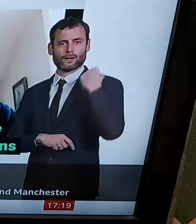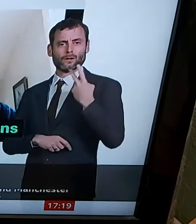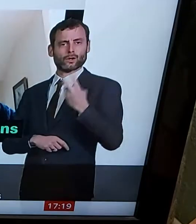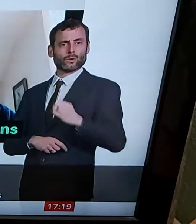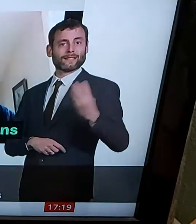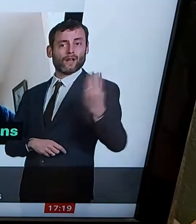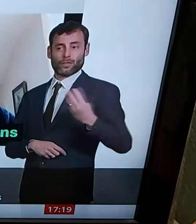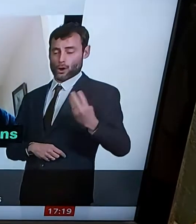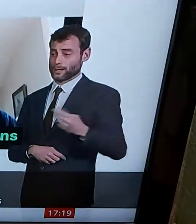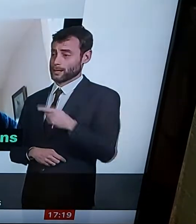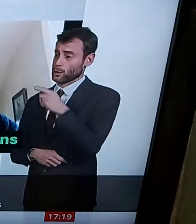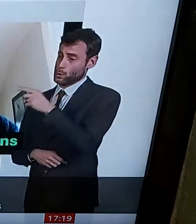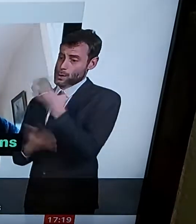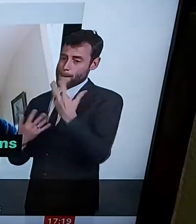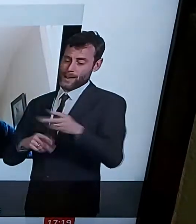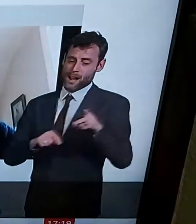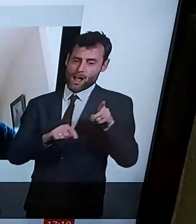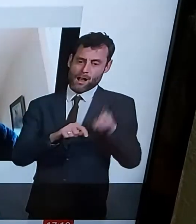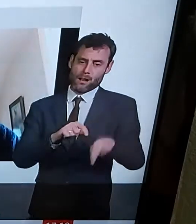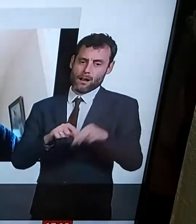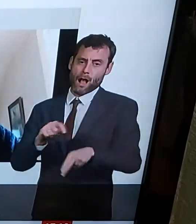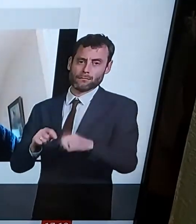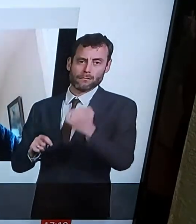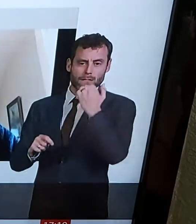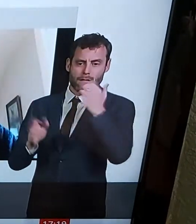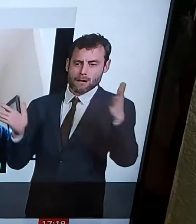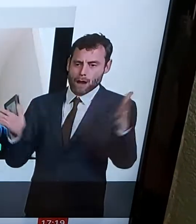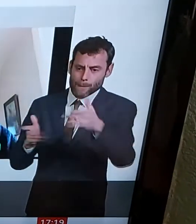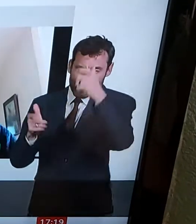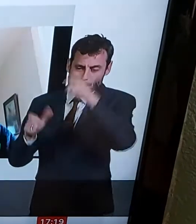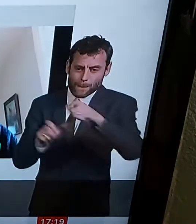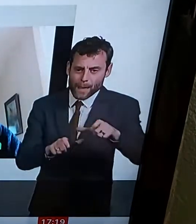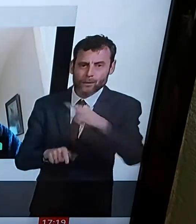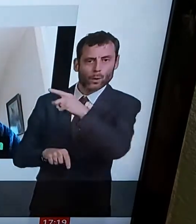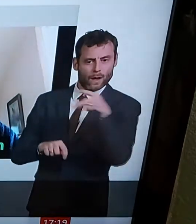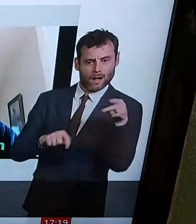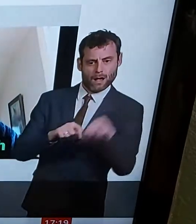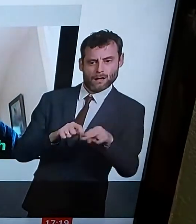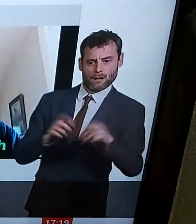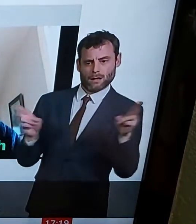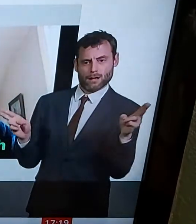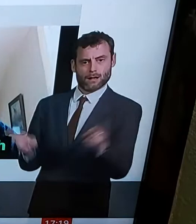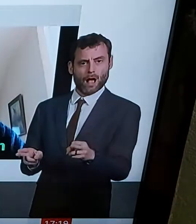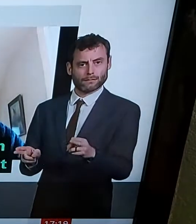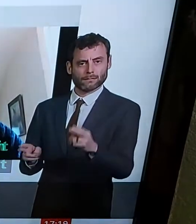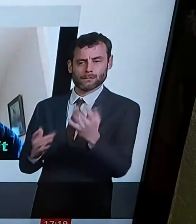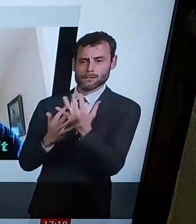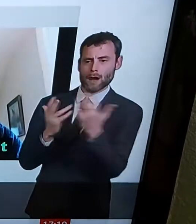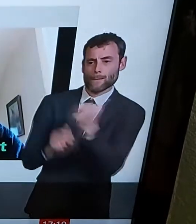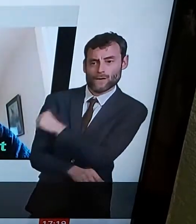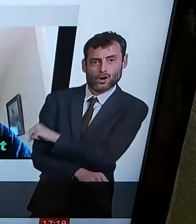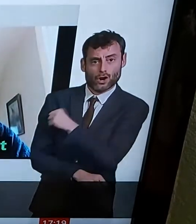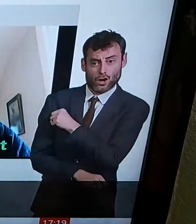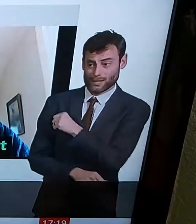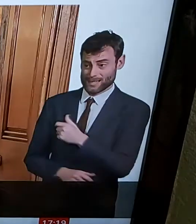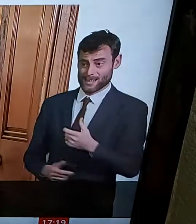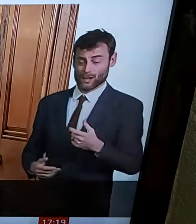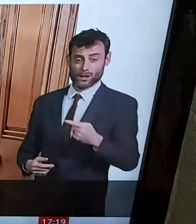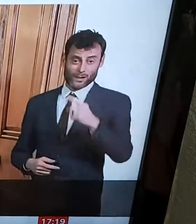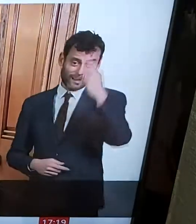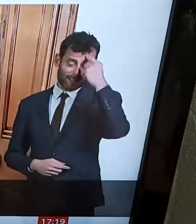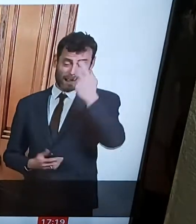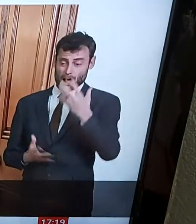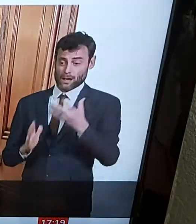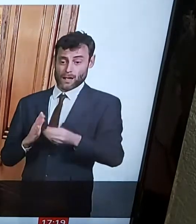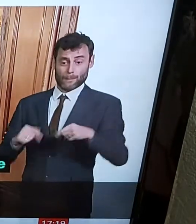your tenure, which have left the NHS in a position where it entered this crisis with its critical care bed base amongst the worst in Europe, with Italy,